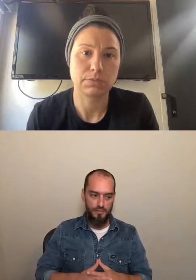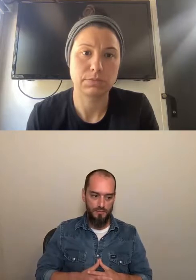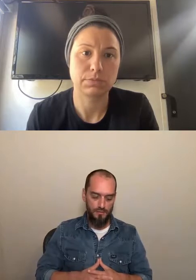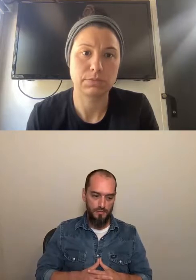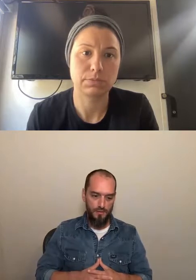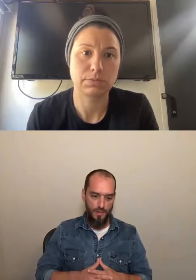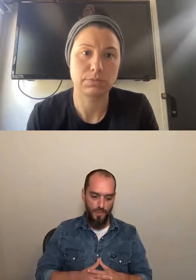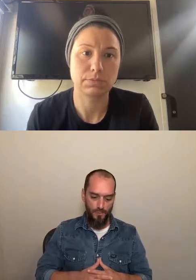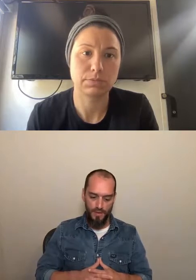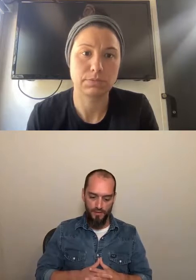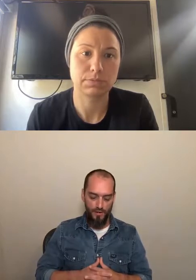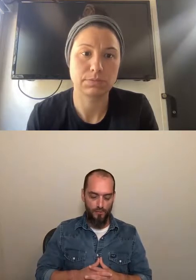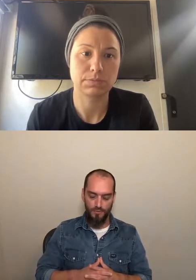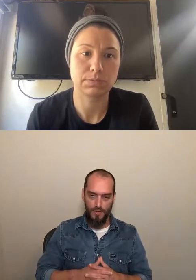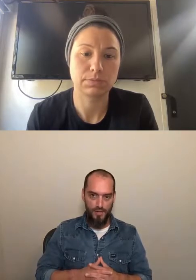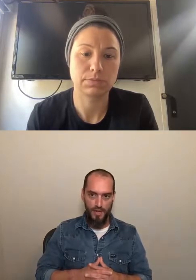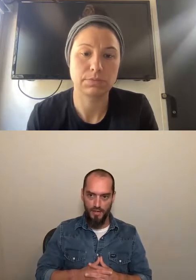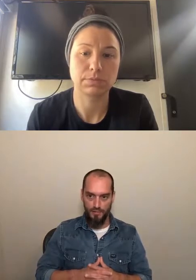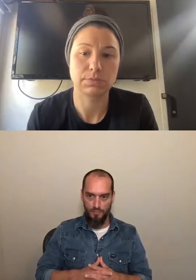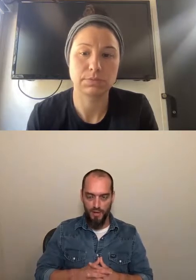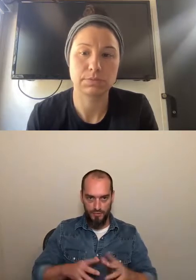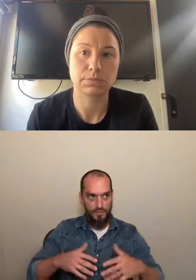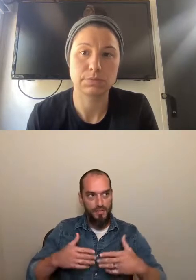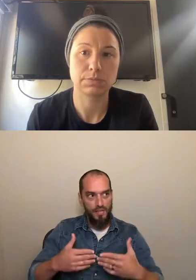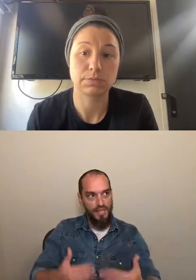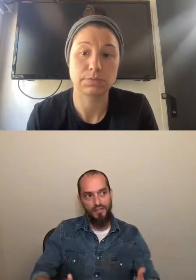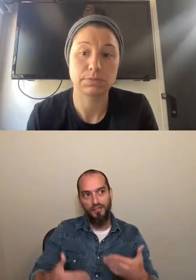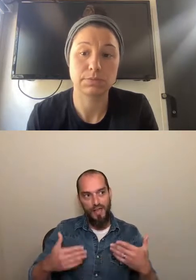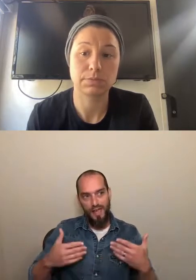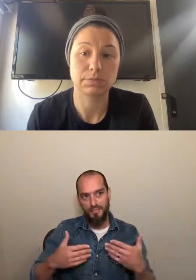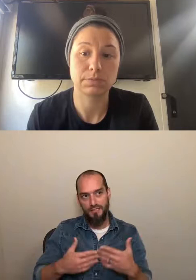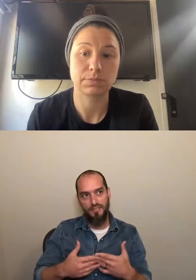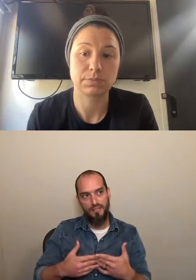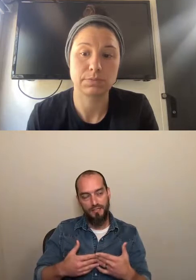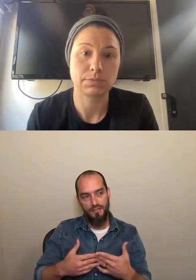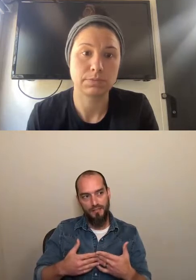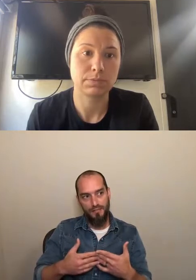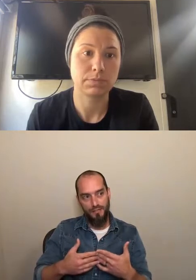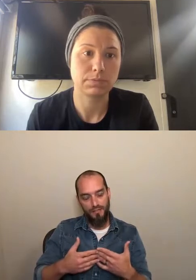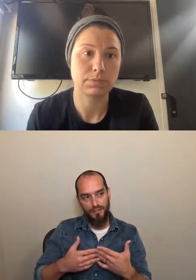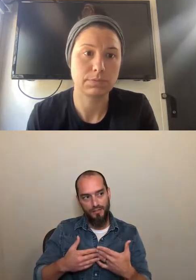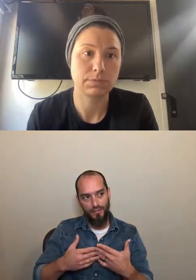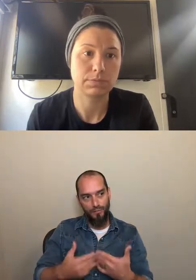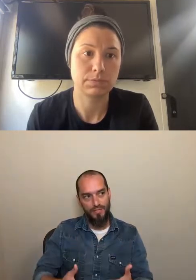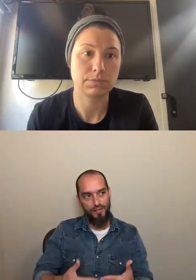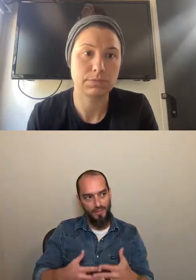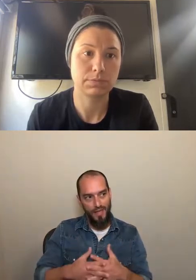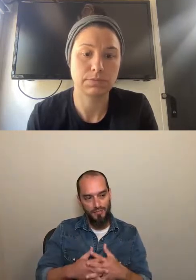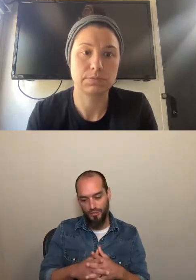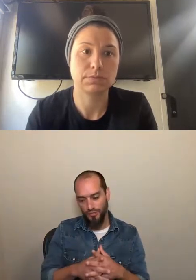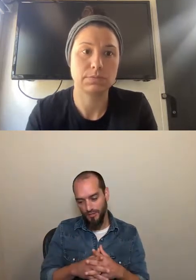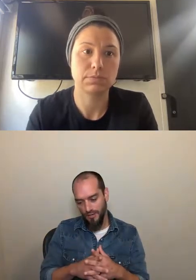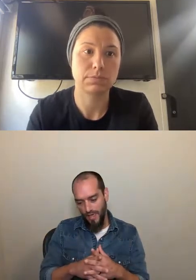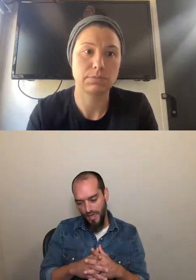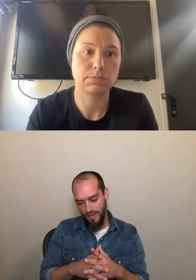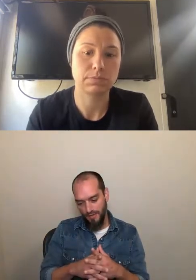And man, that opened my eyes. I was in class, you know, to obtain my